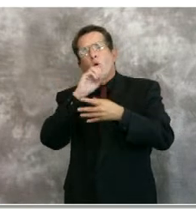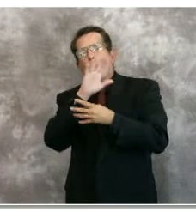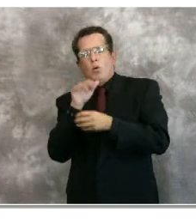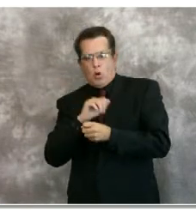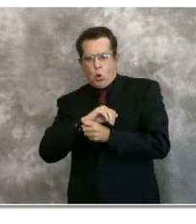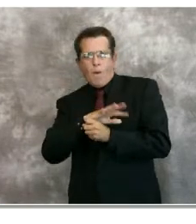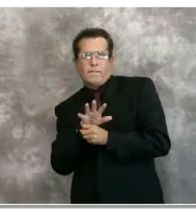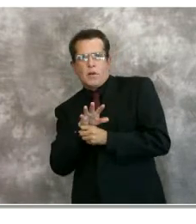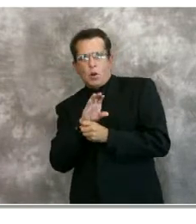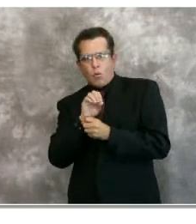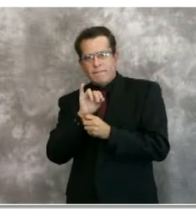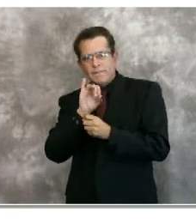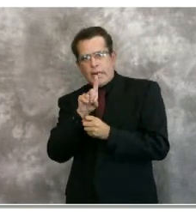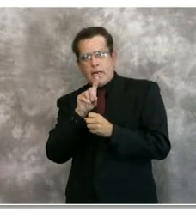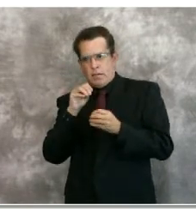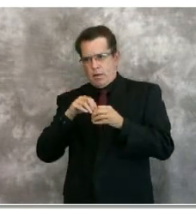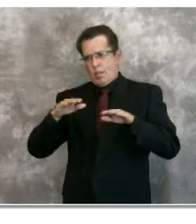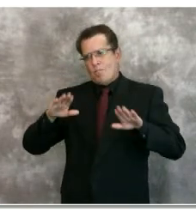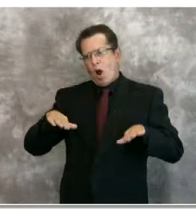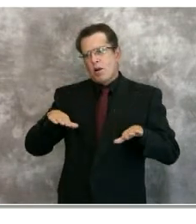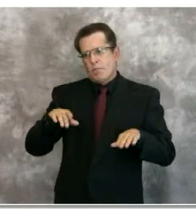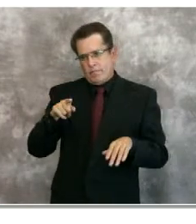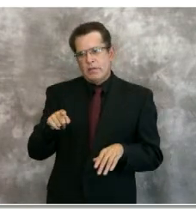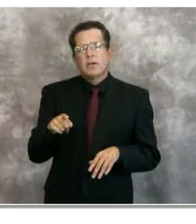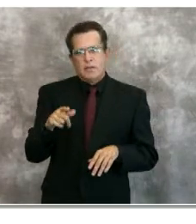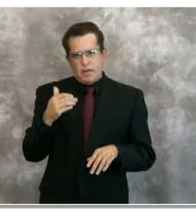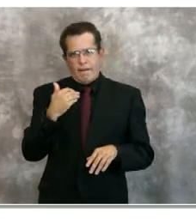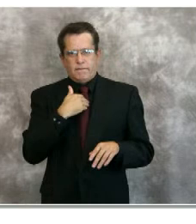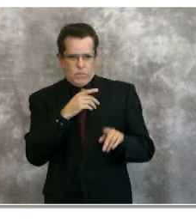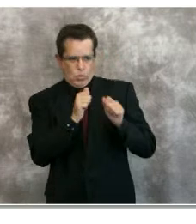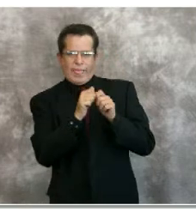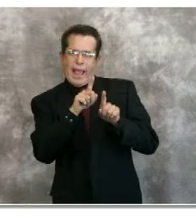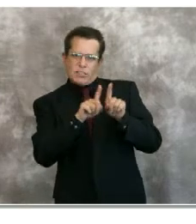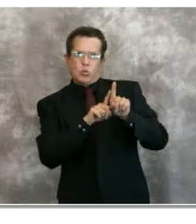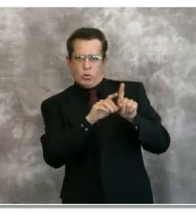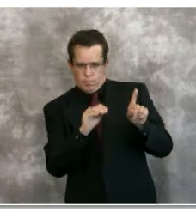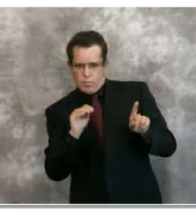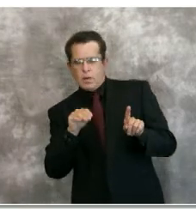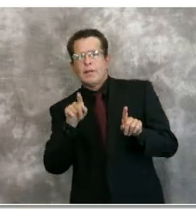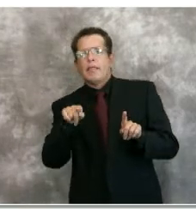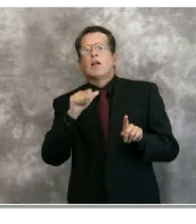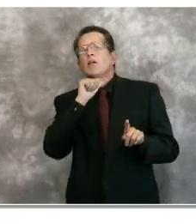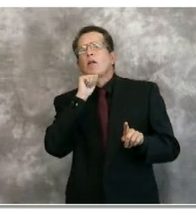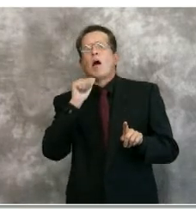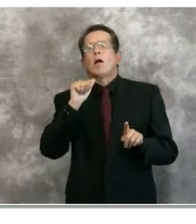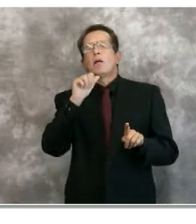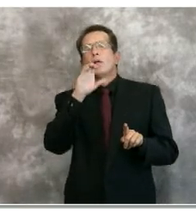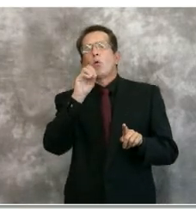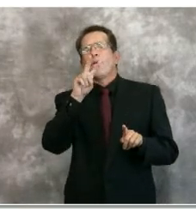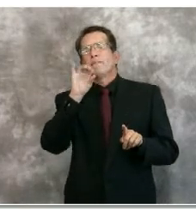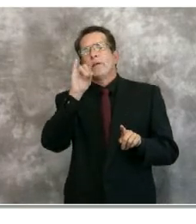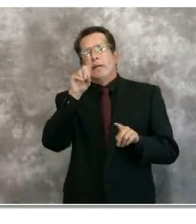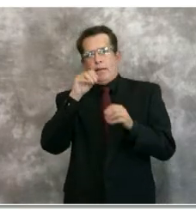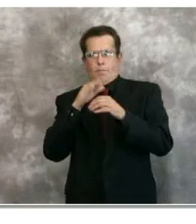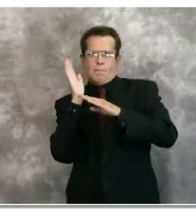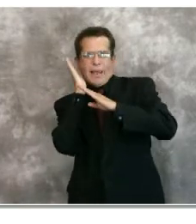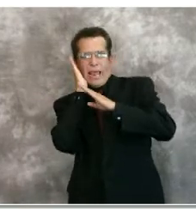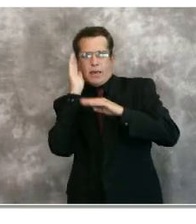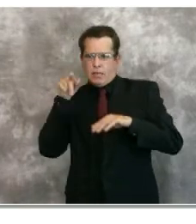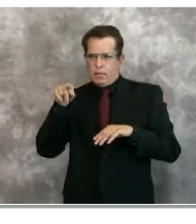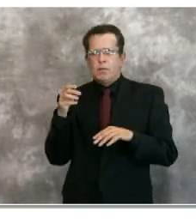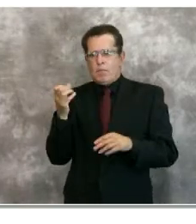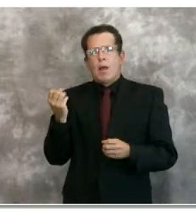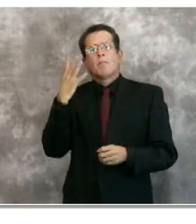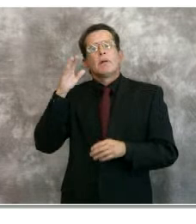patients. Again, with the asterisks, which I just outlined from the previous chart, are non-COVID beds in use to give